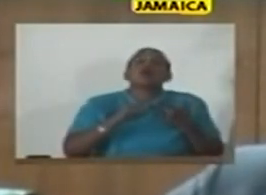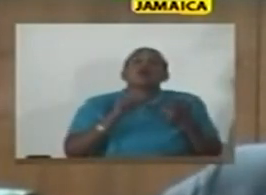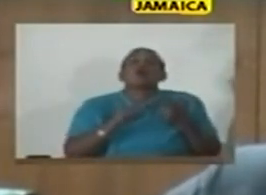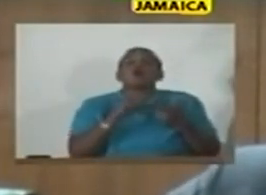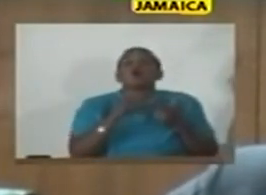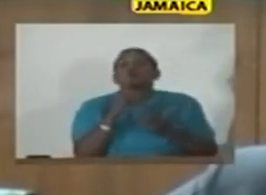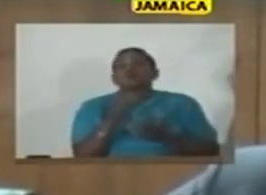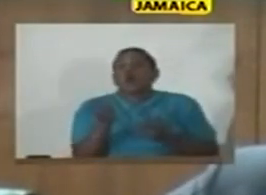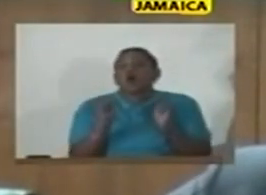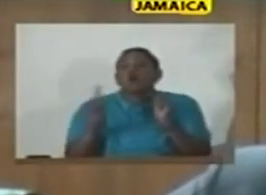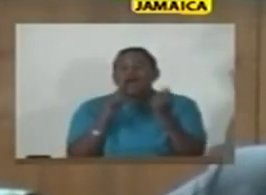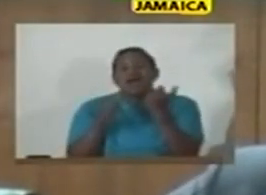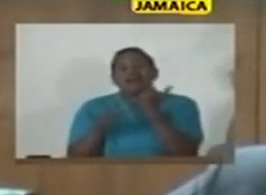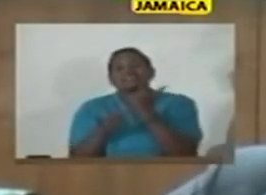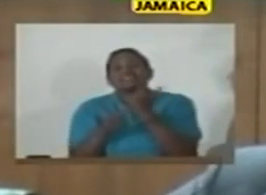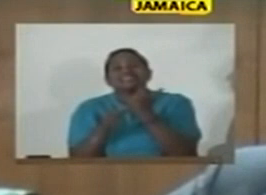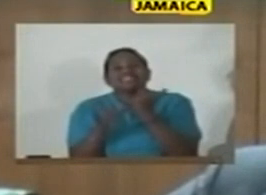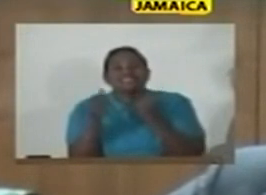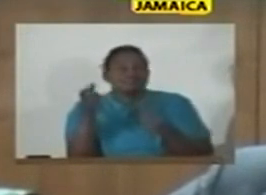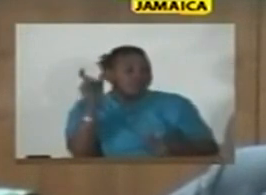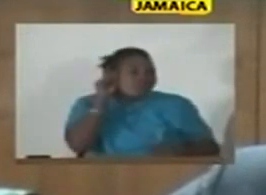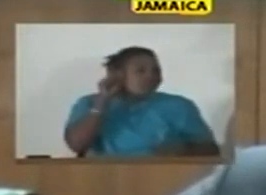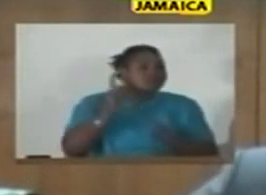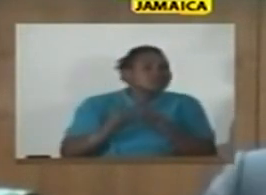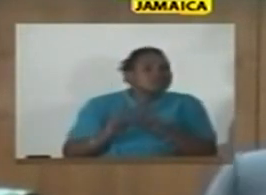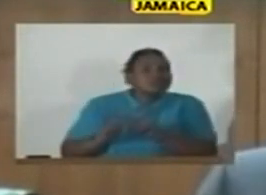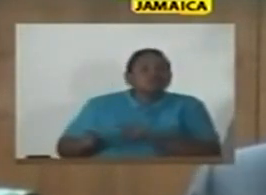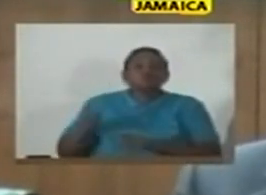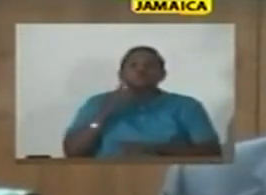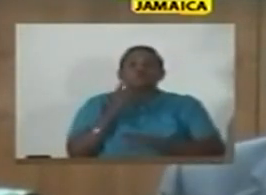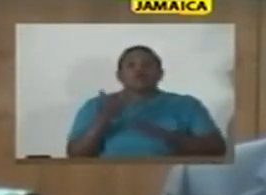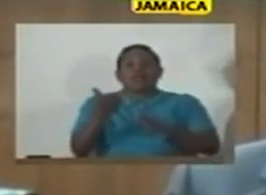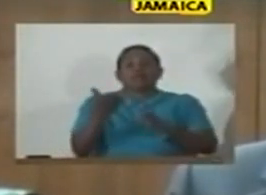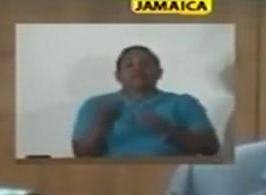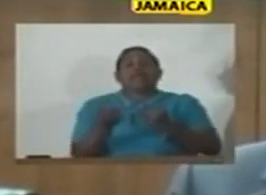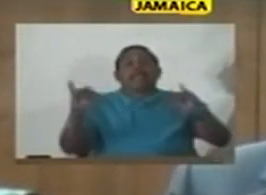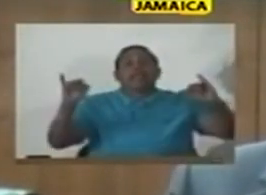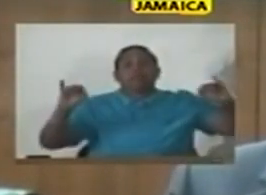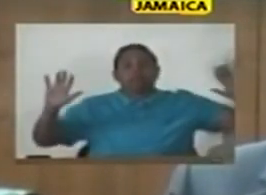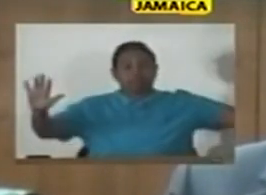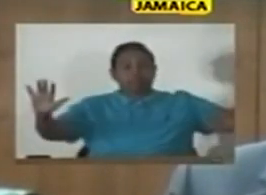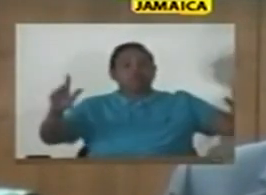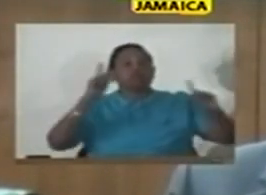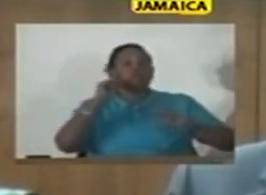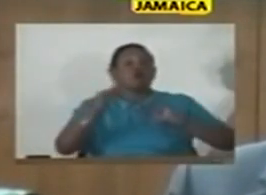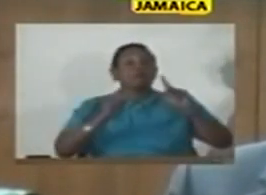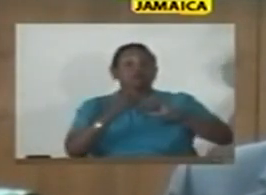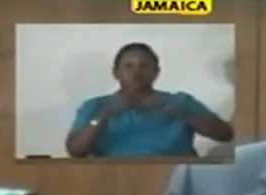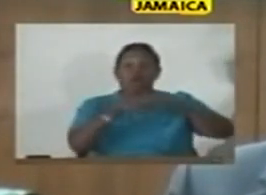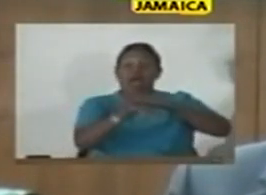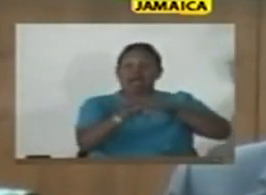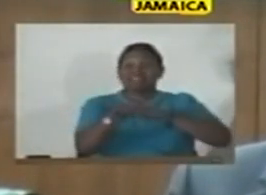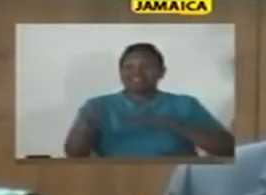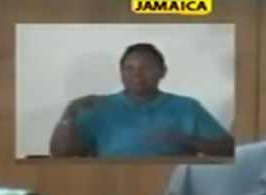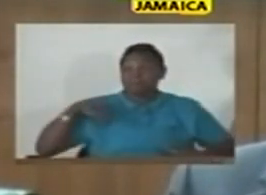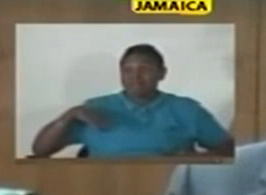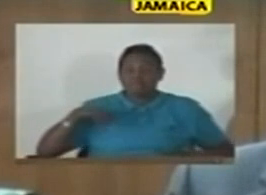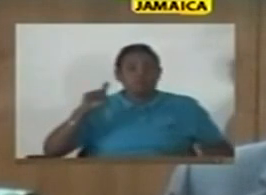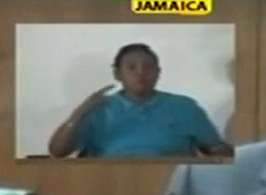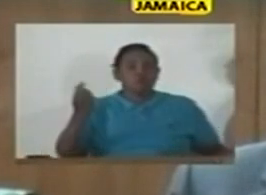acquire assistive devices to enhance their independence. Mr. Speaker, for persons to access the benefit, they